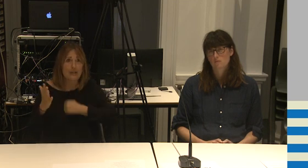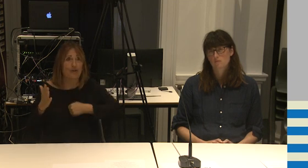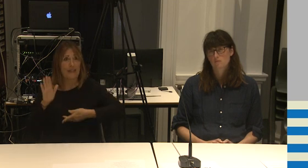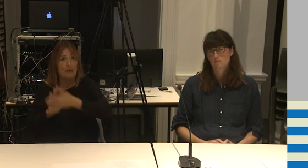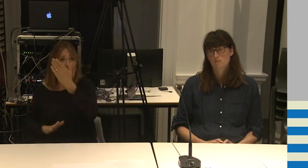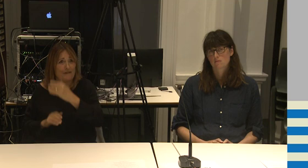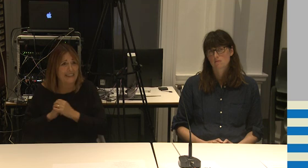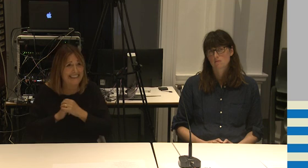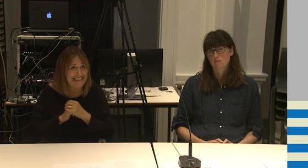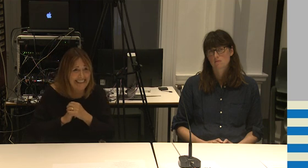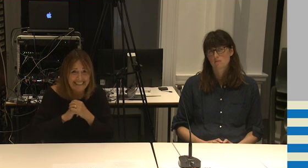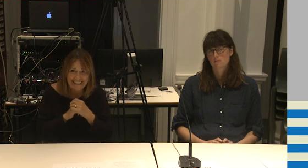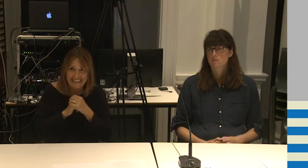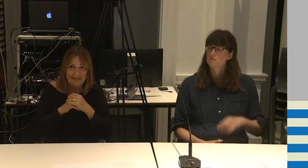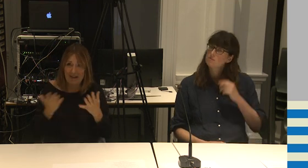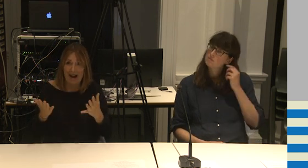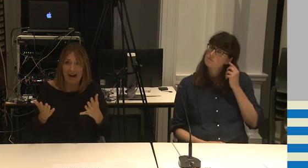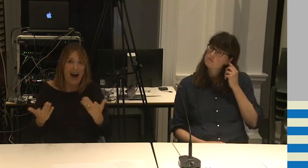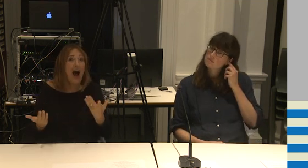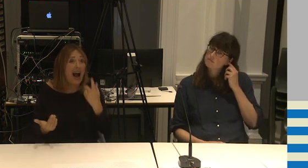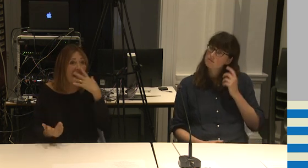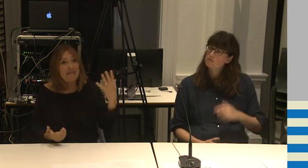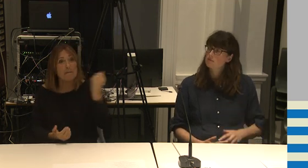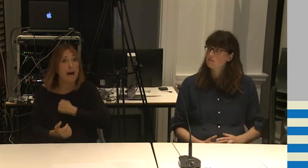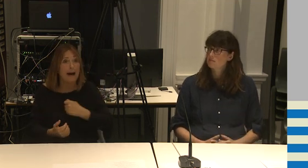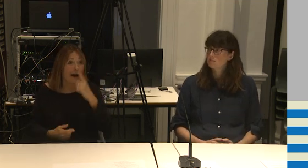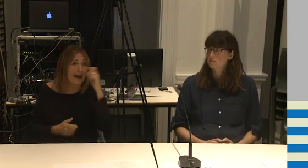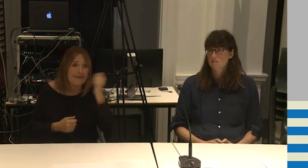sorry. And he went on. So I can't even get mad.